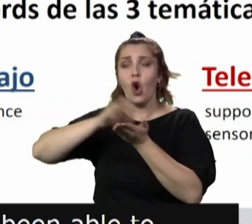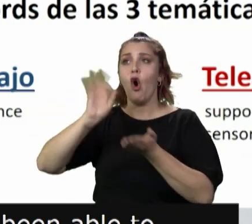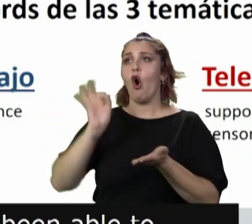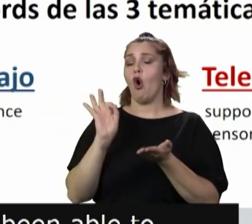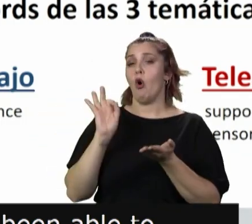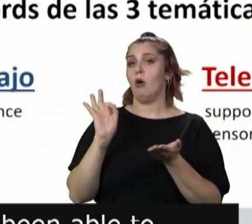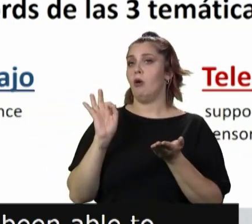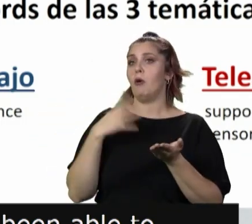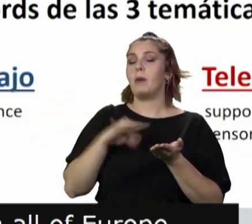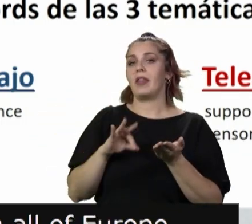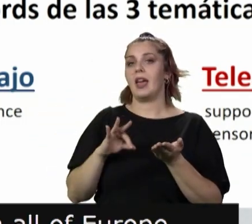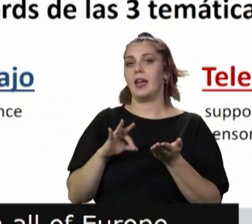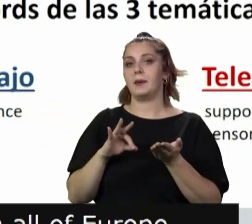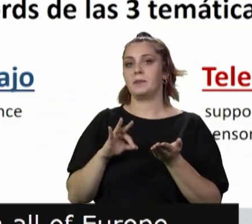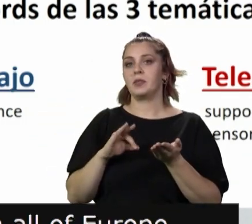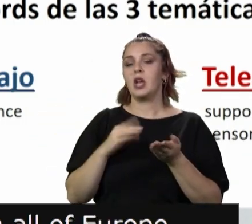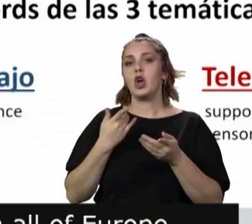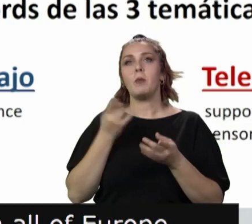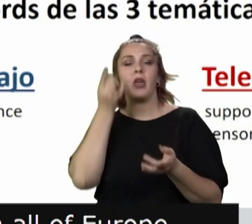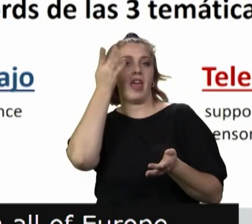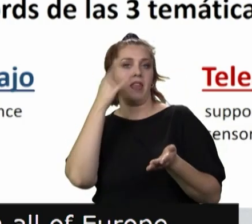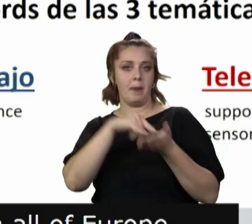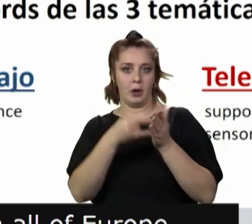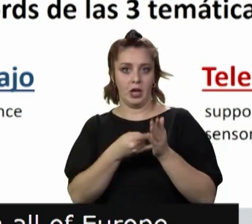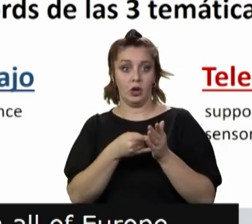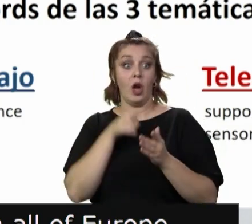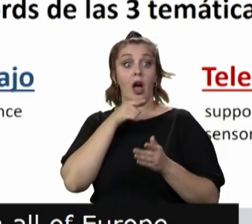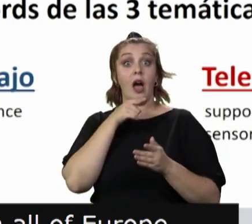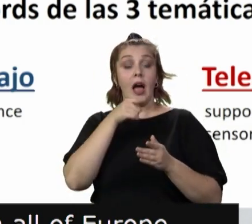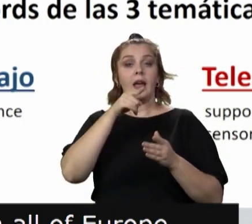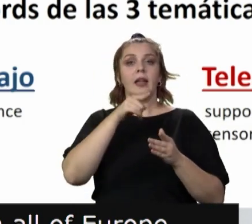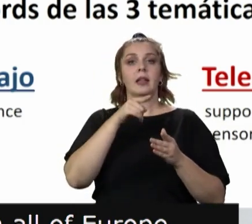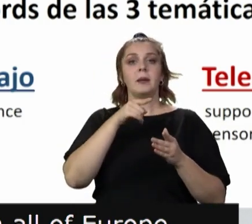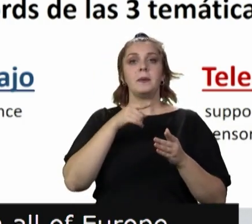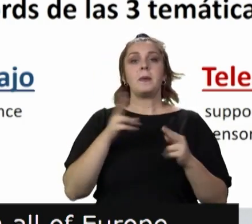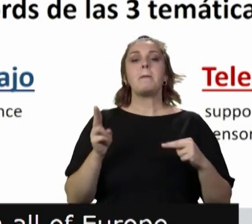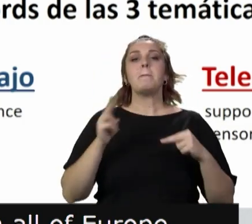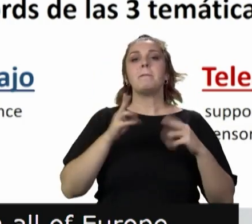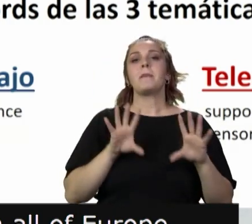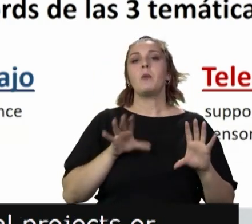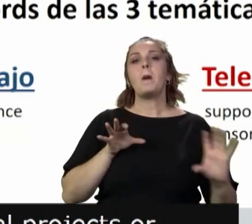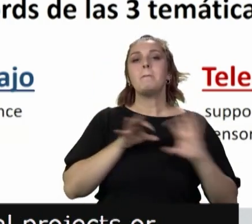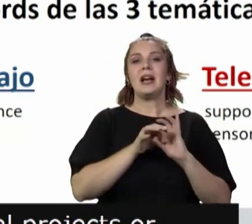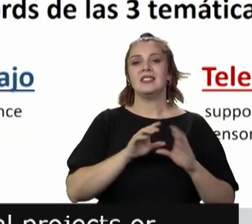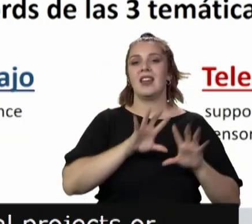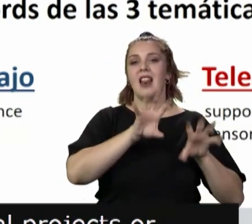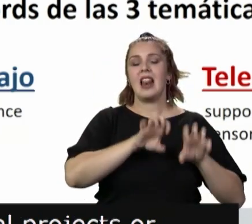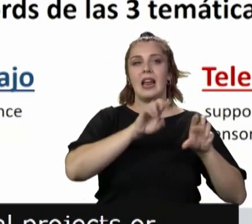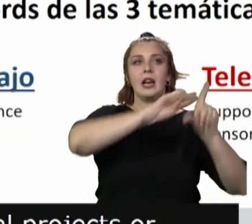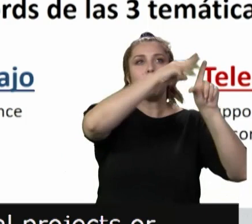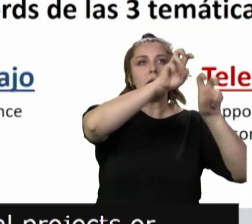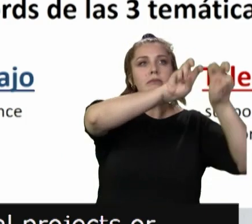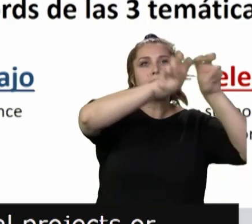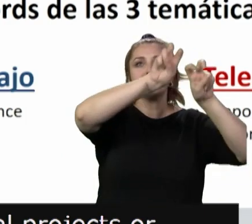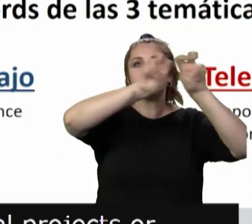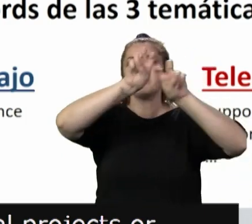these technological projects or repositories are placed. So machine learning